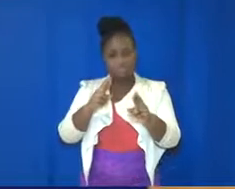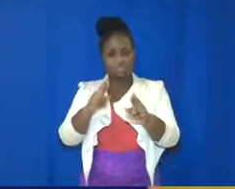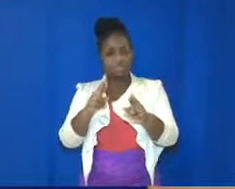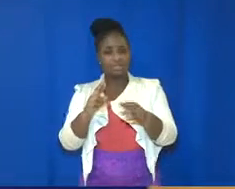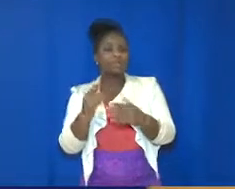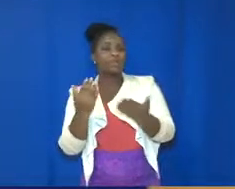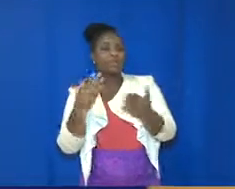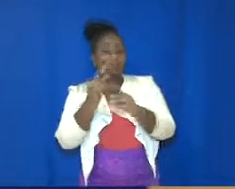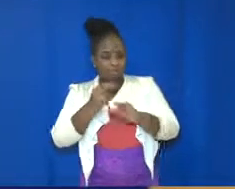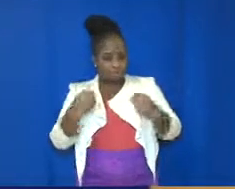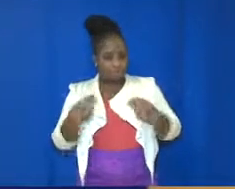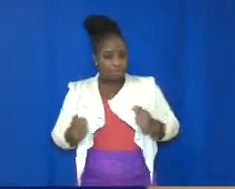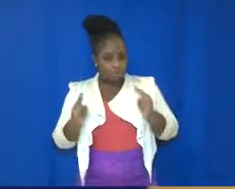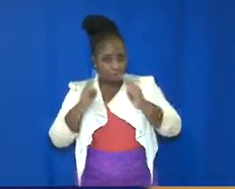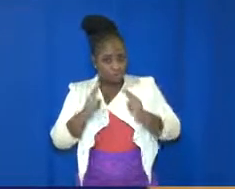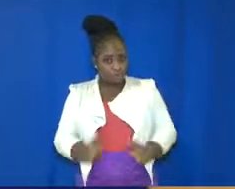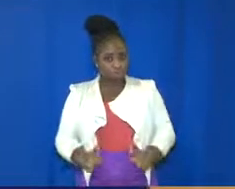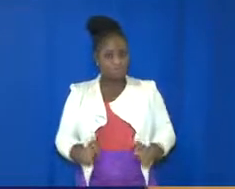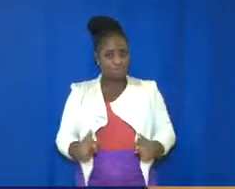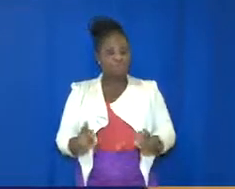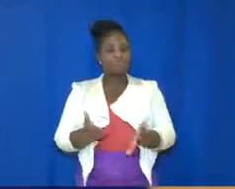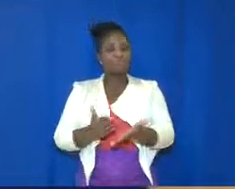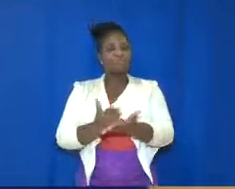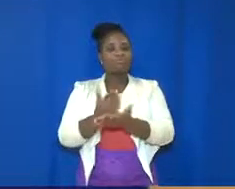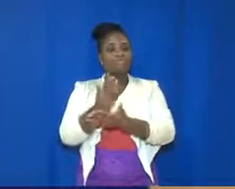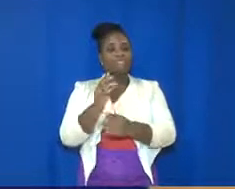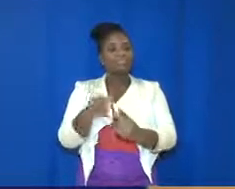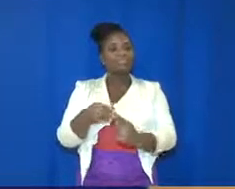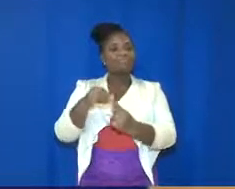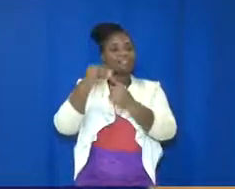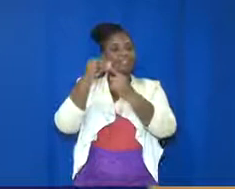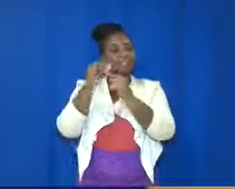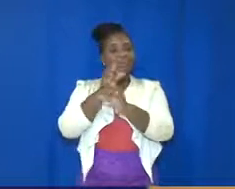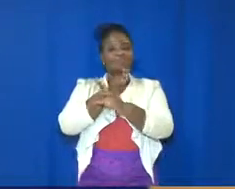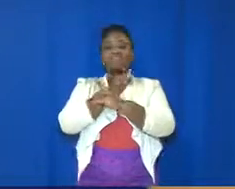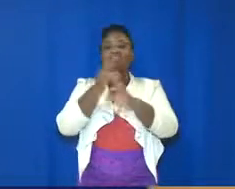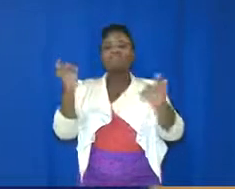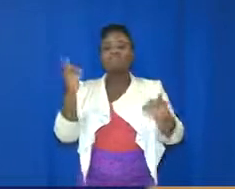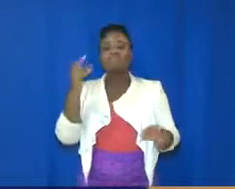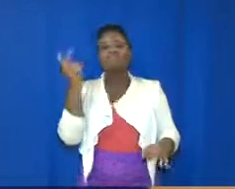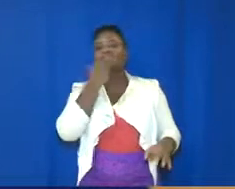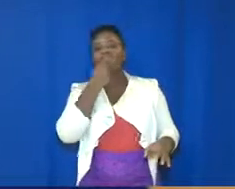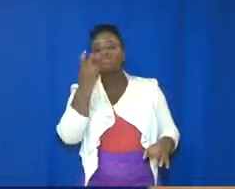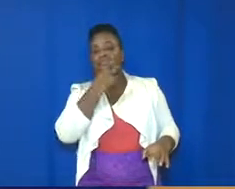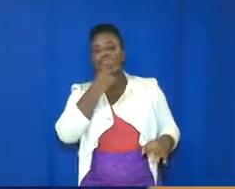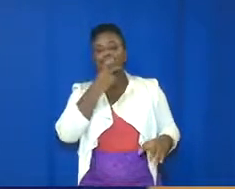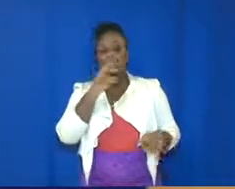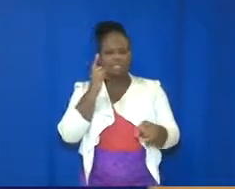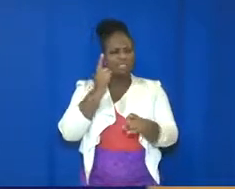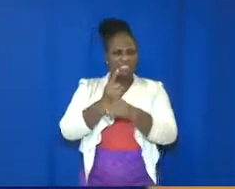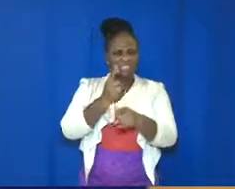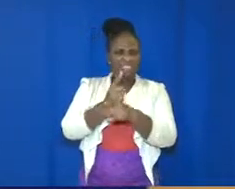for fundamental human rights, especially freedom of speech. That is as it should